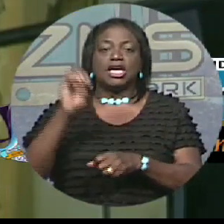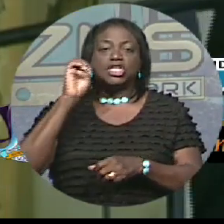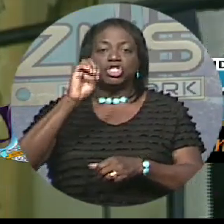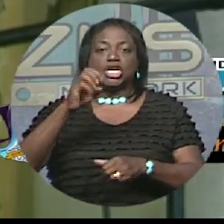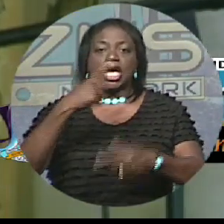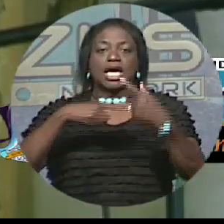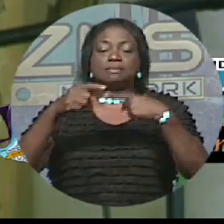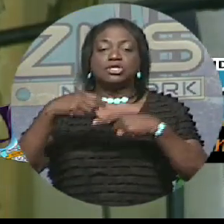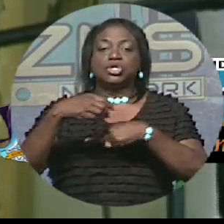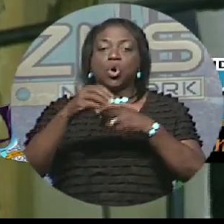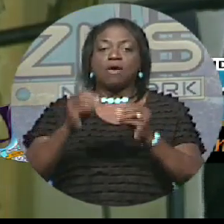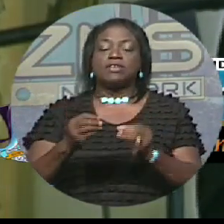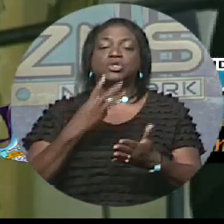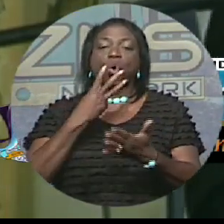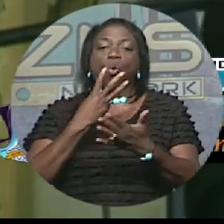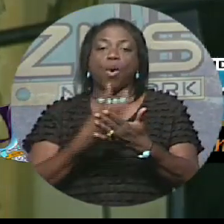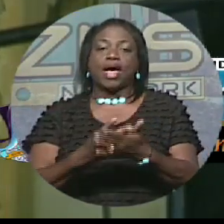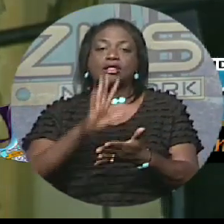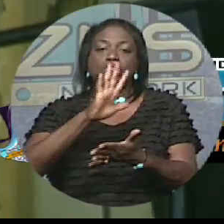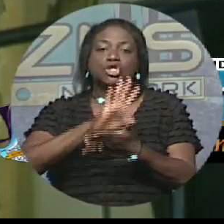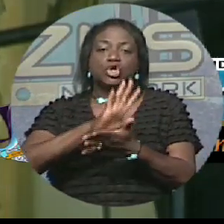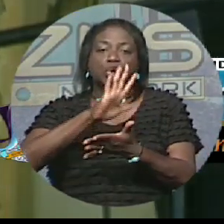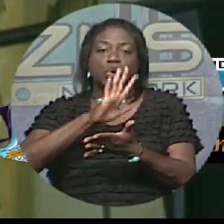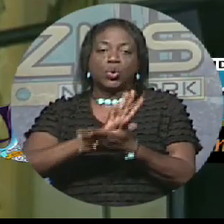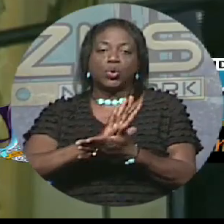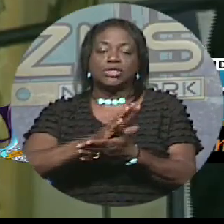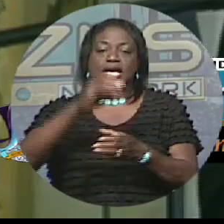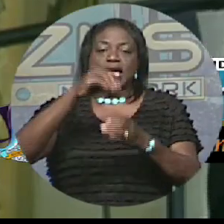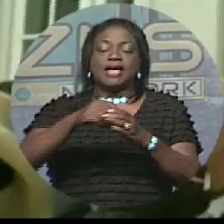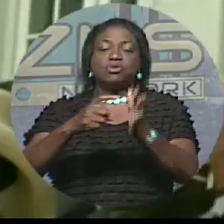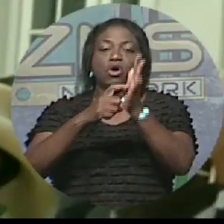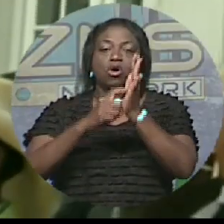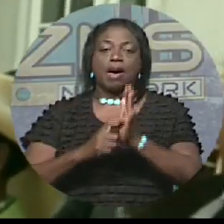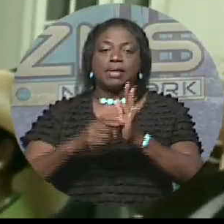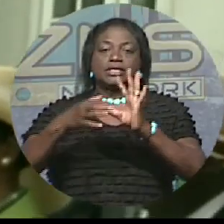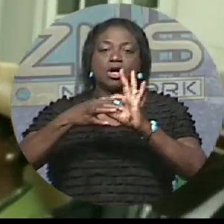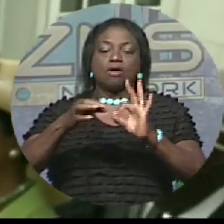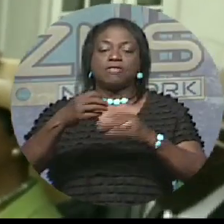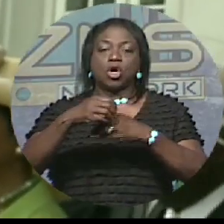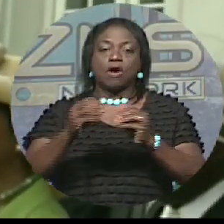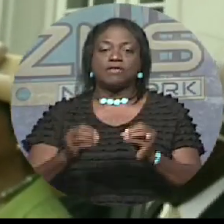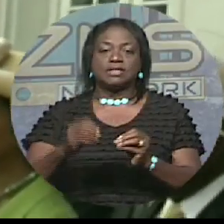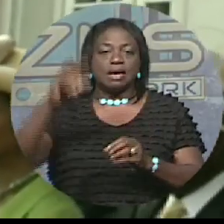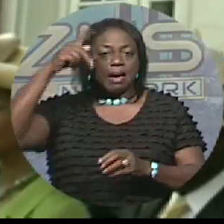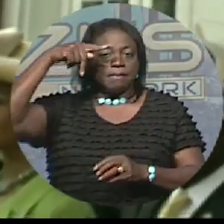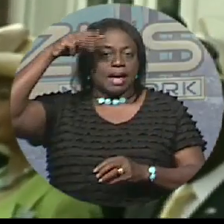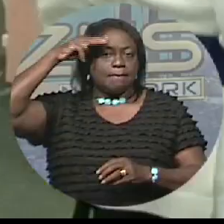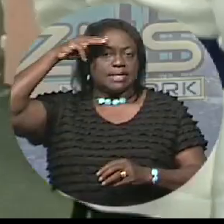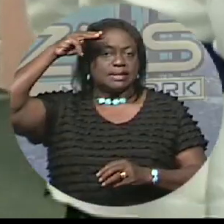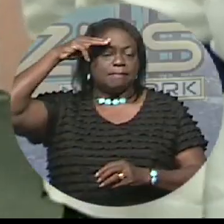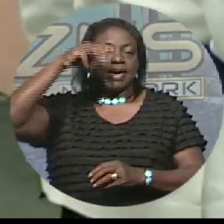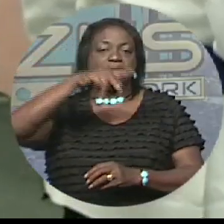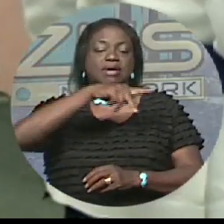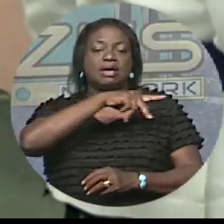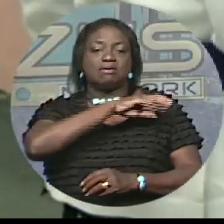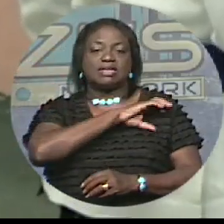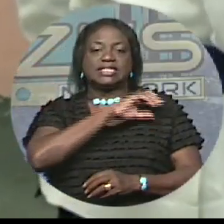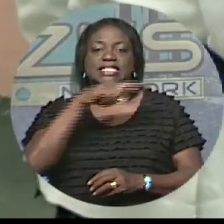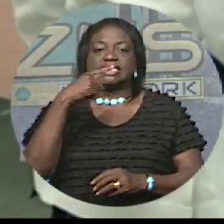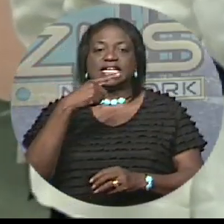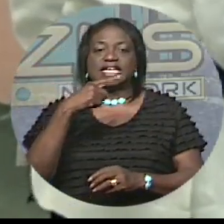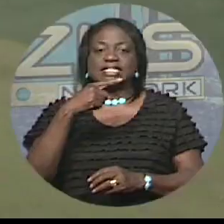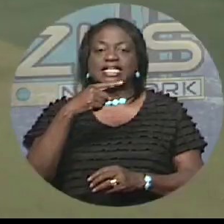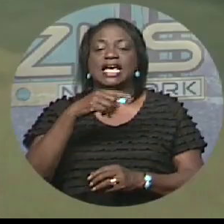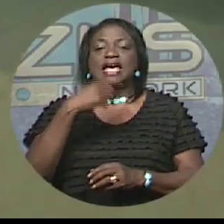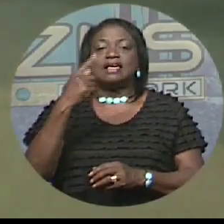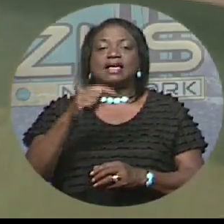to office well-schooled in the requirements of this office. Prime Minister Perry Christie believes Tuesday's inauguration proves